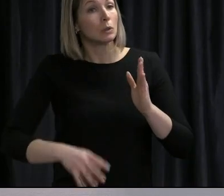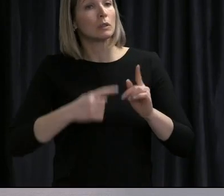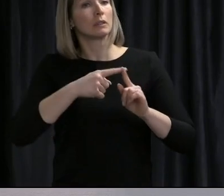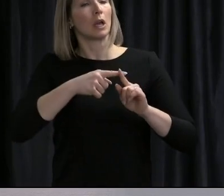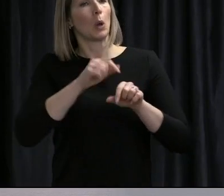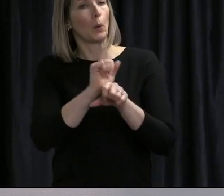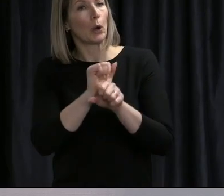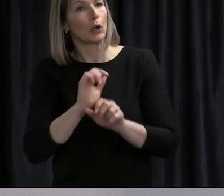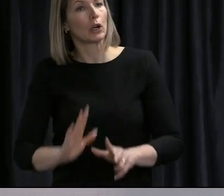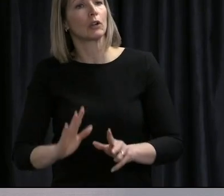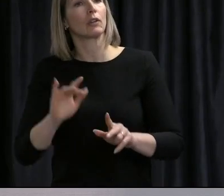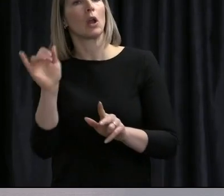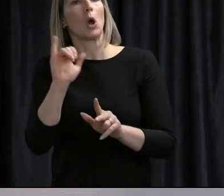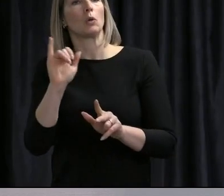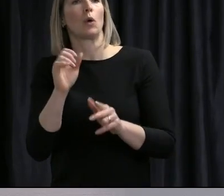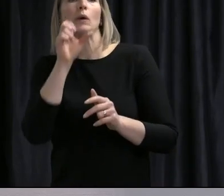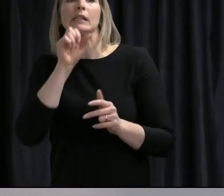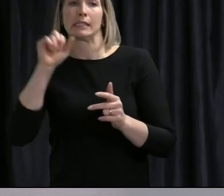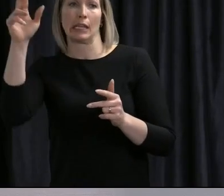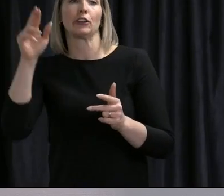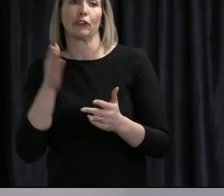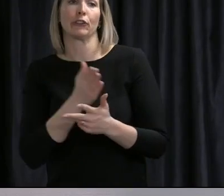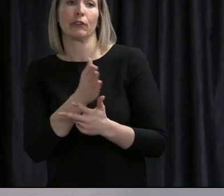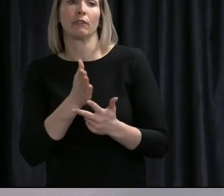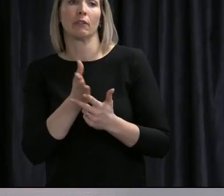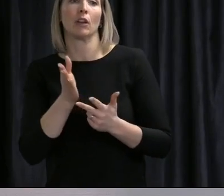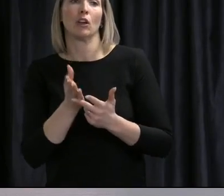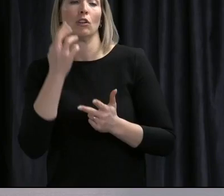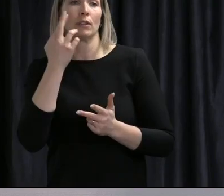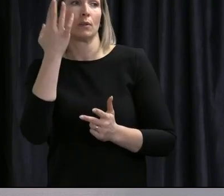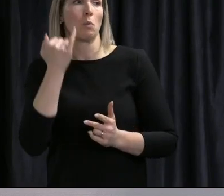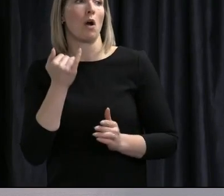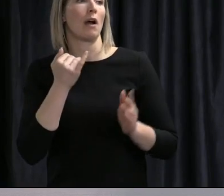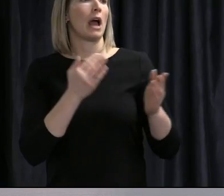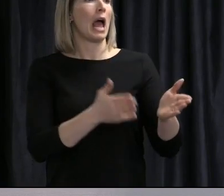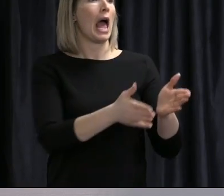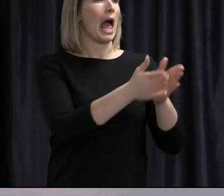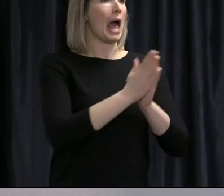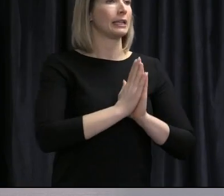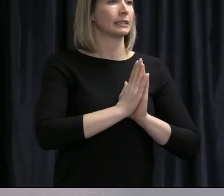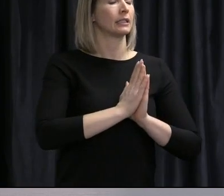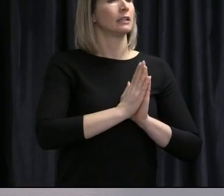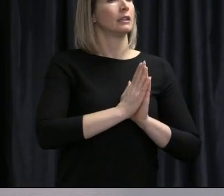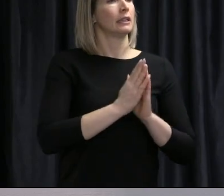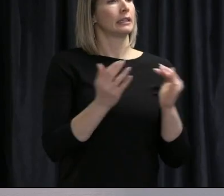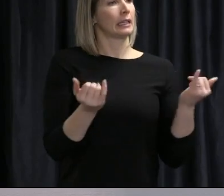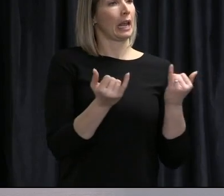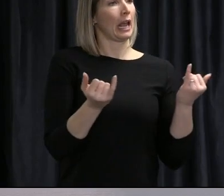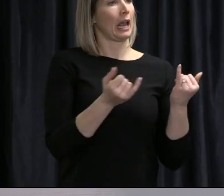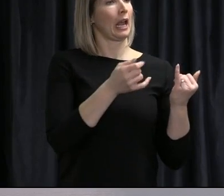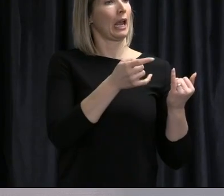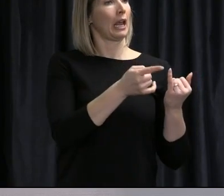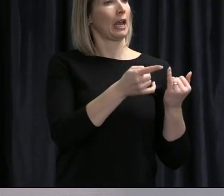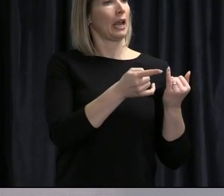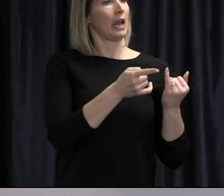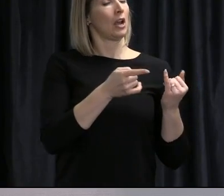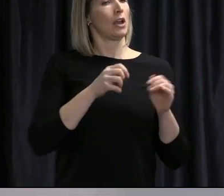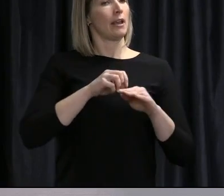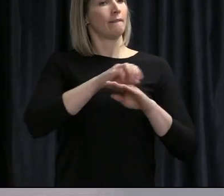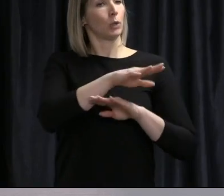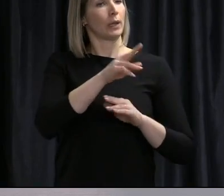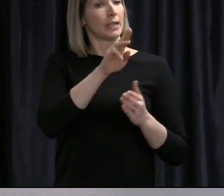have in our society. Two quick questions. Does today's announcement affect MUN, and are there any impacts for similar closures of the